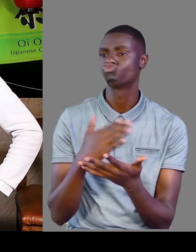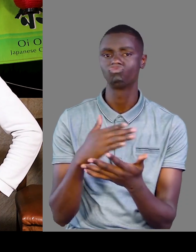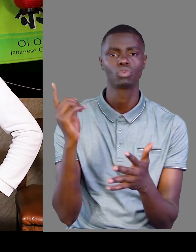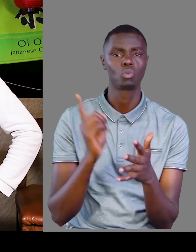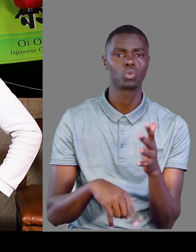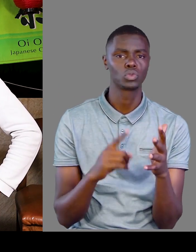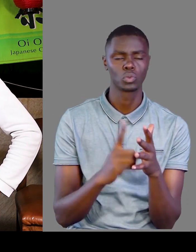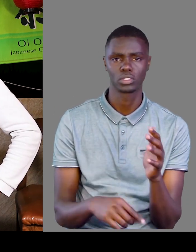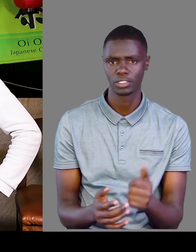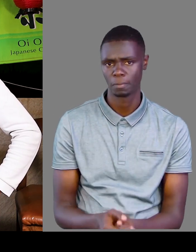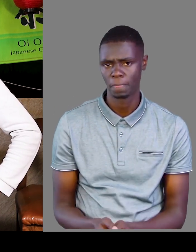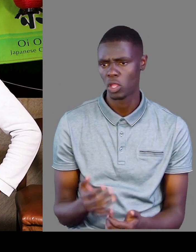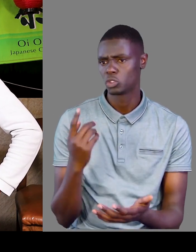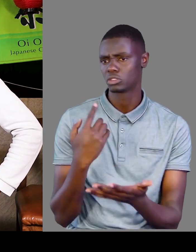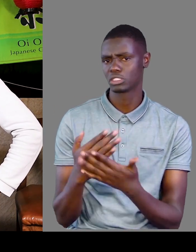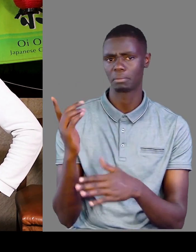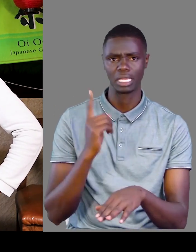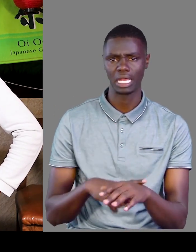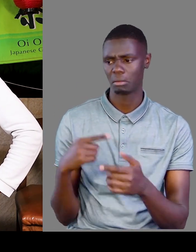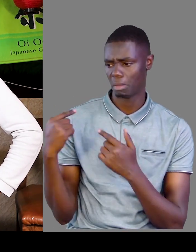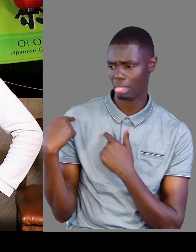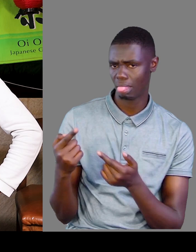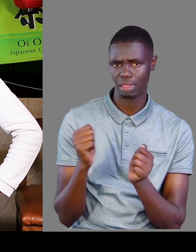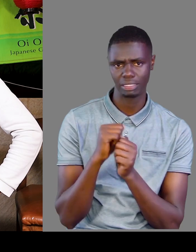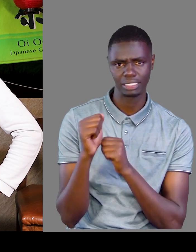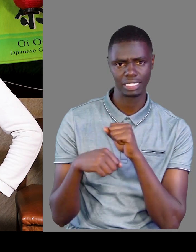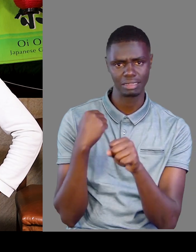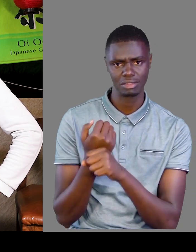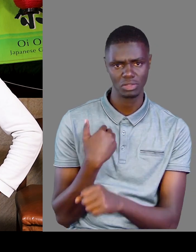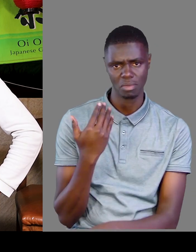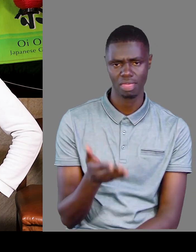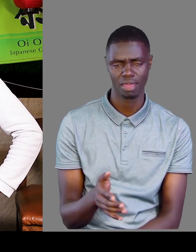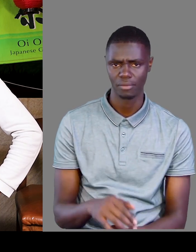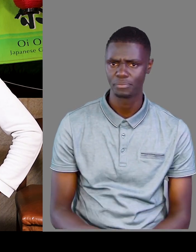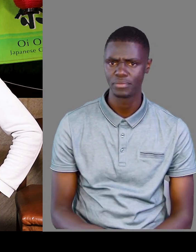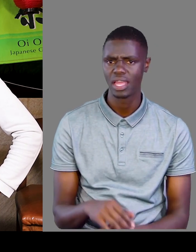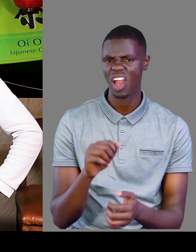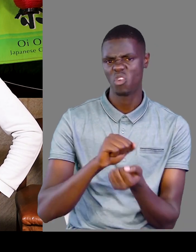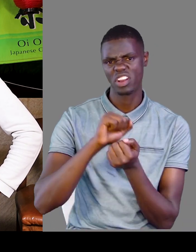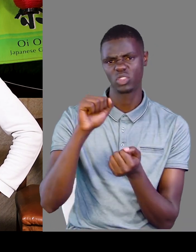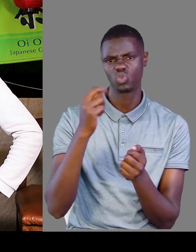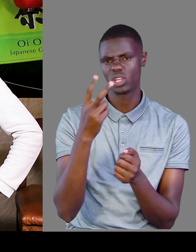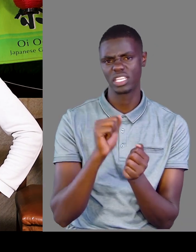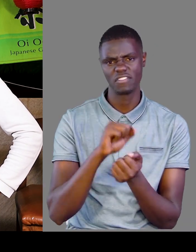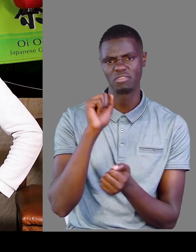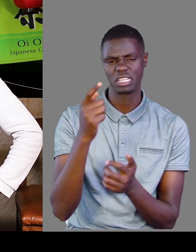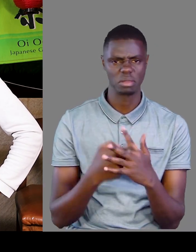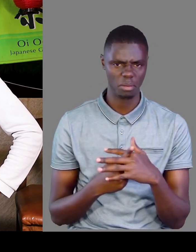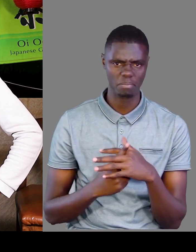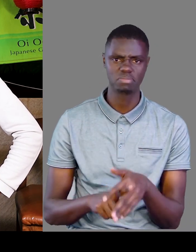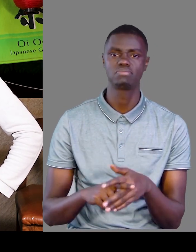So music journey nimeanza for some time sasa hivi. Kwa kama 10 years kwa game. So around 2015 ndo nilianza